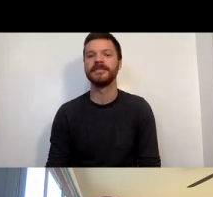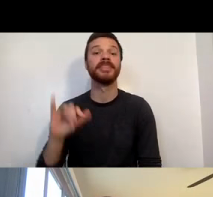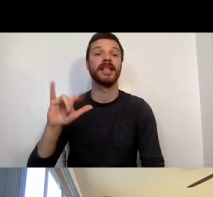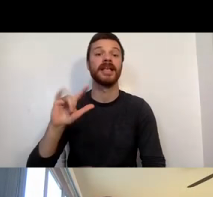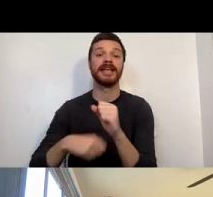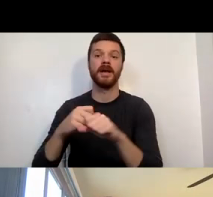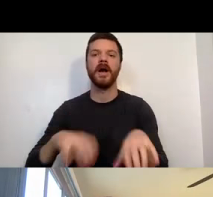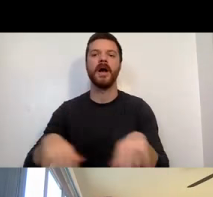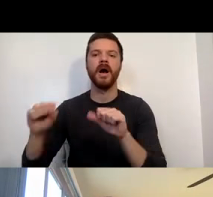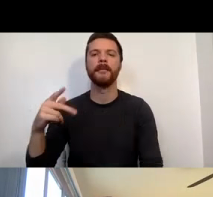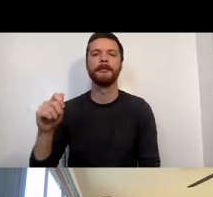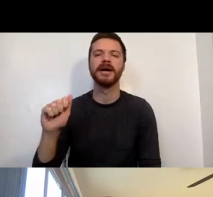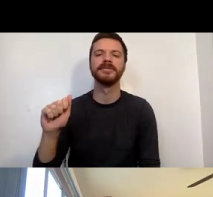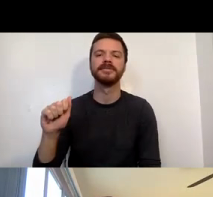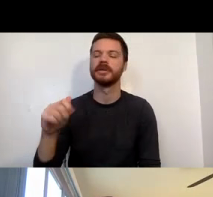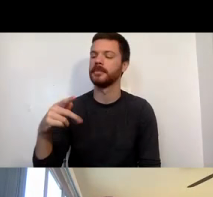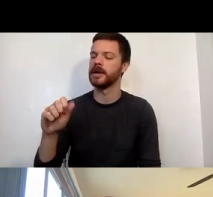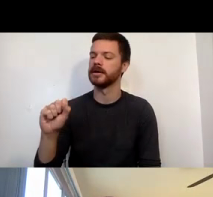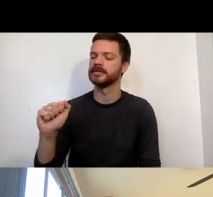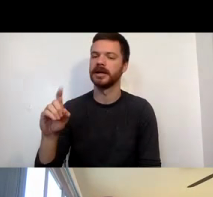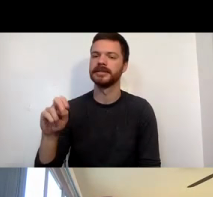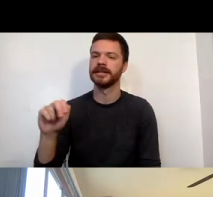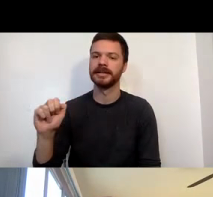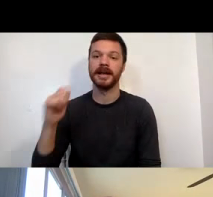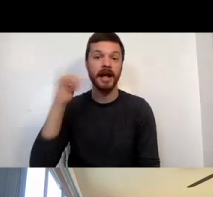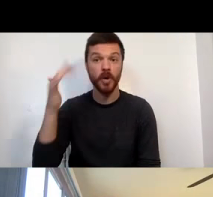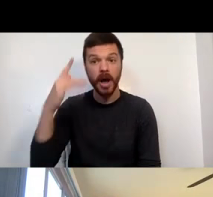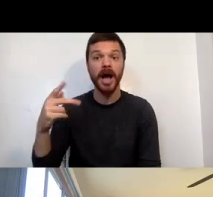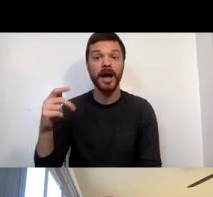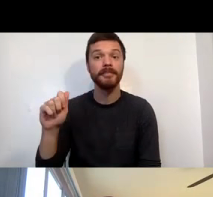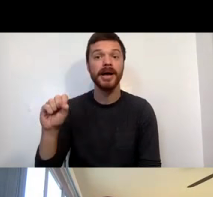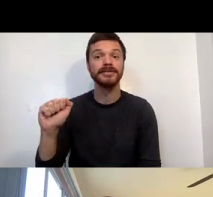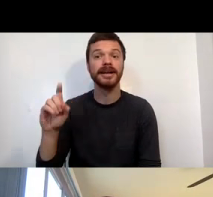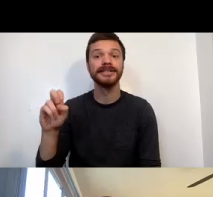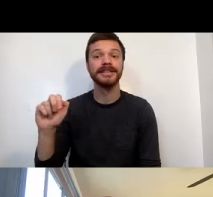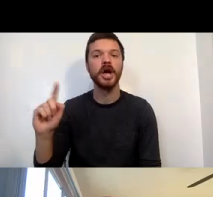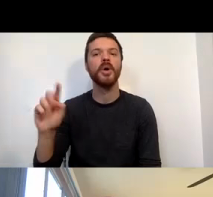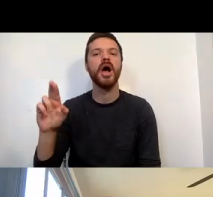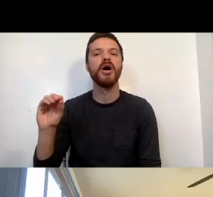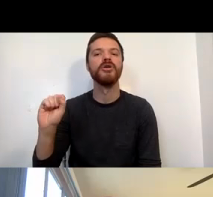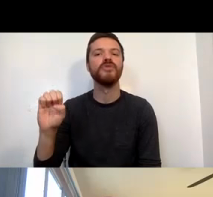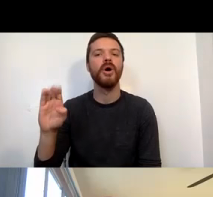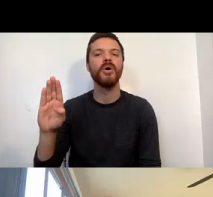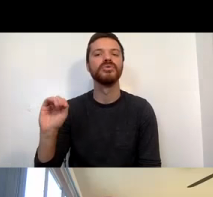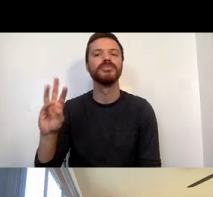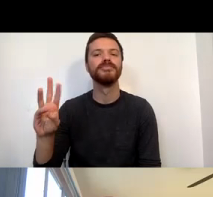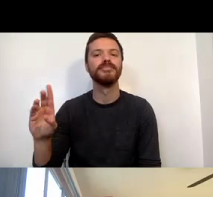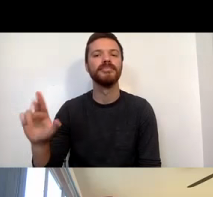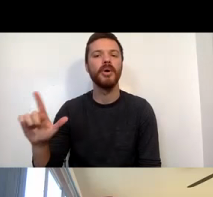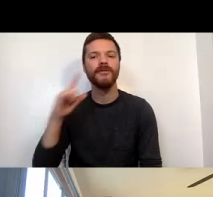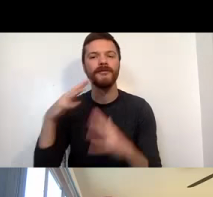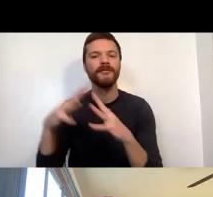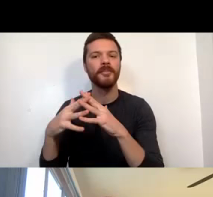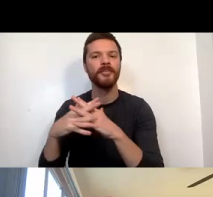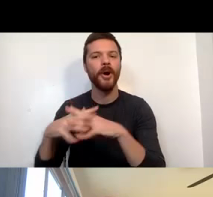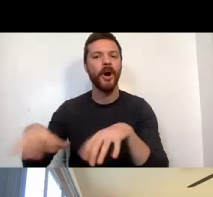in Pasadena, California. That was fitting because Pasadena is where the Rose Bowl football stadium is located. One